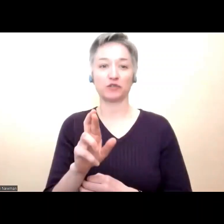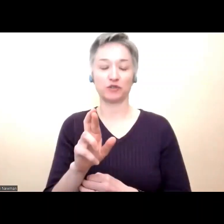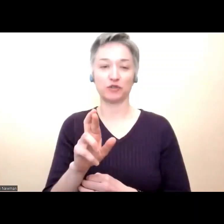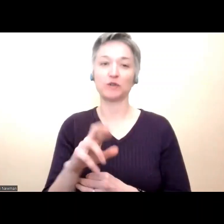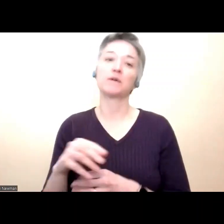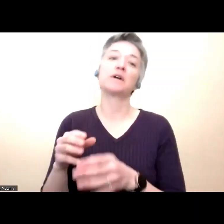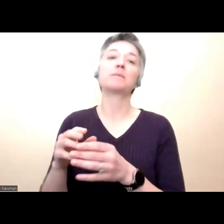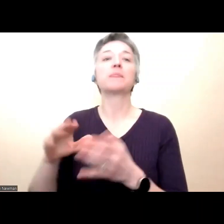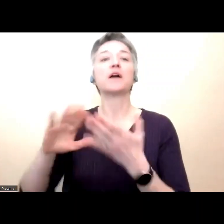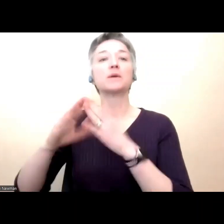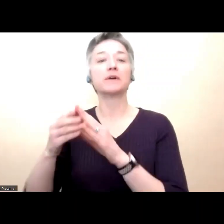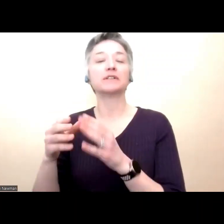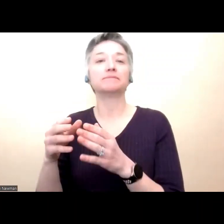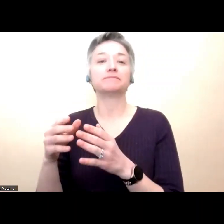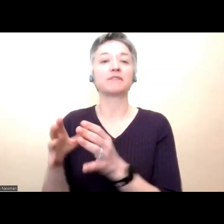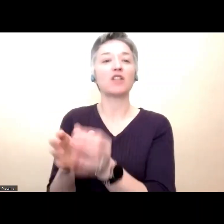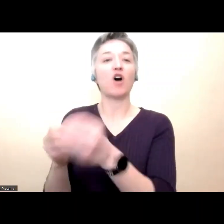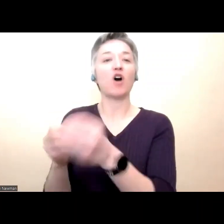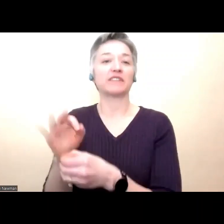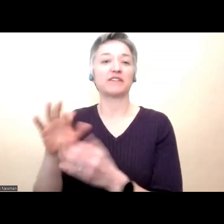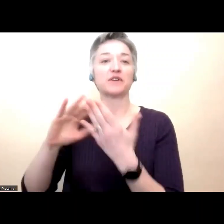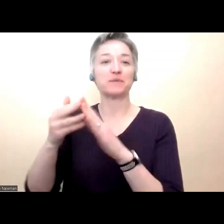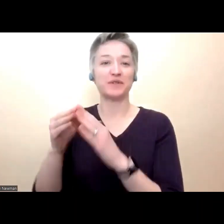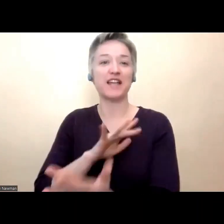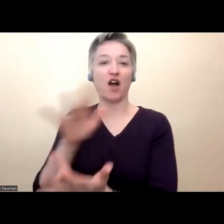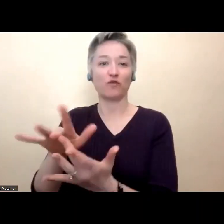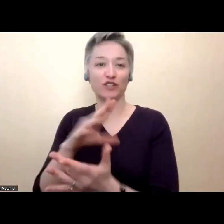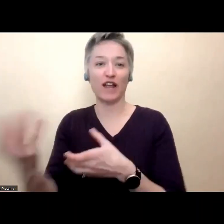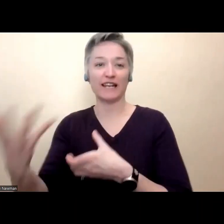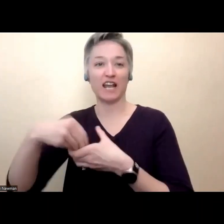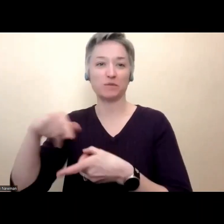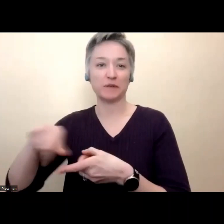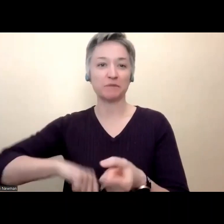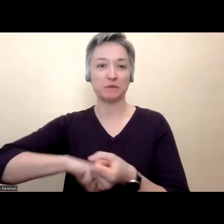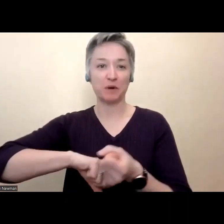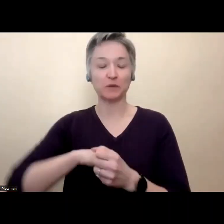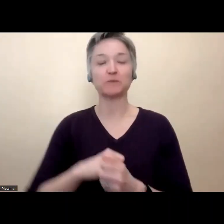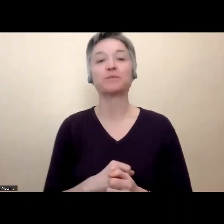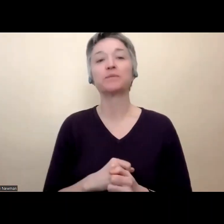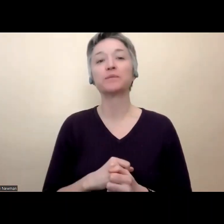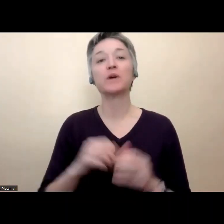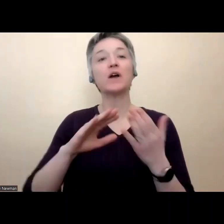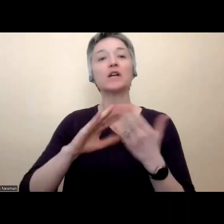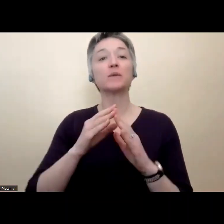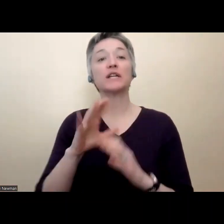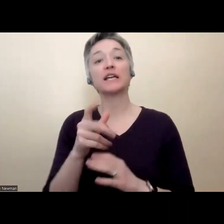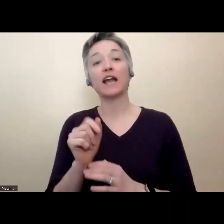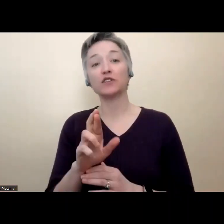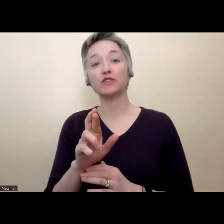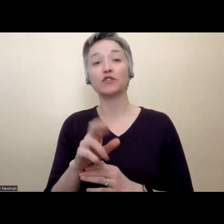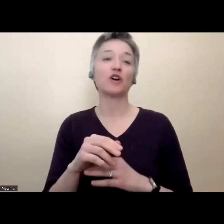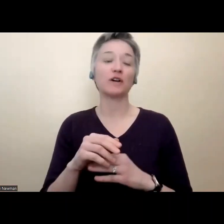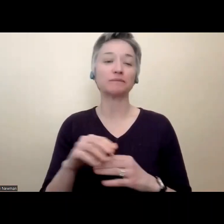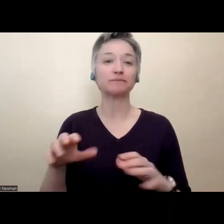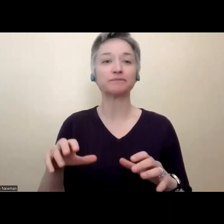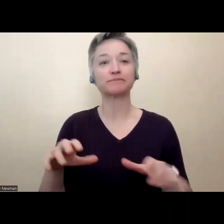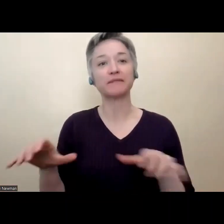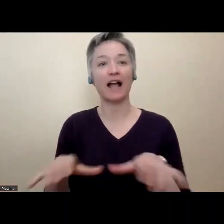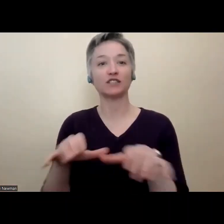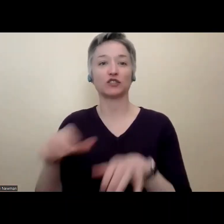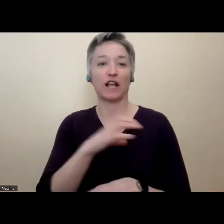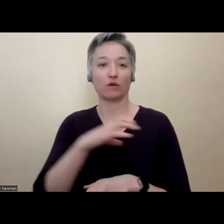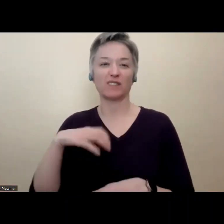Outreach Engagement and its Community Cancer Action Council, or CCAC. I'm Sarah